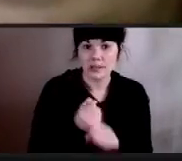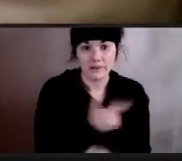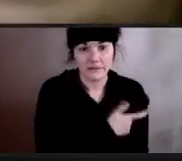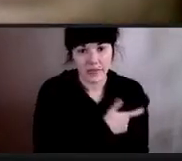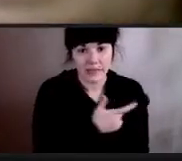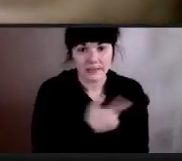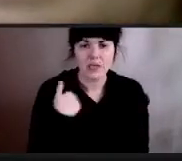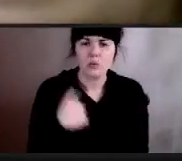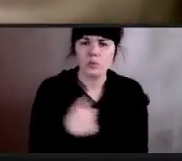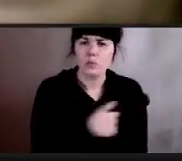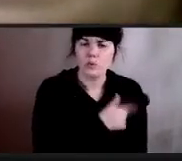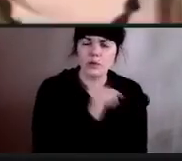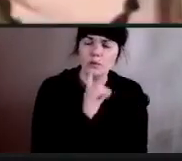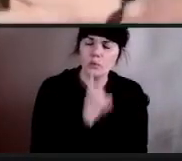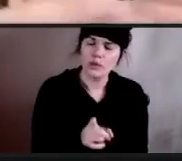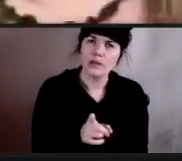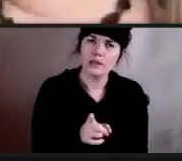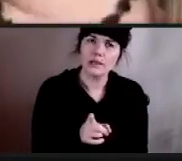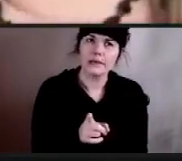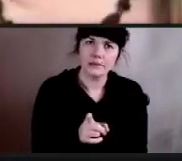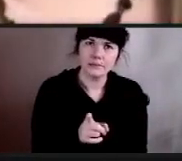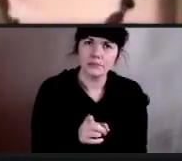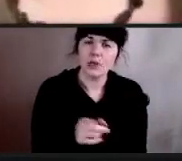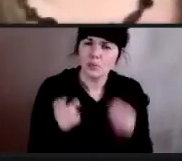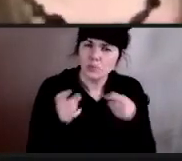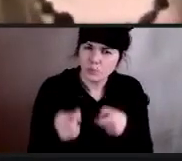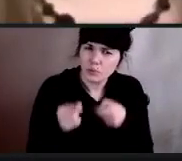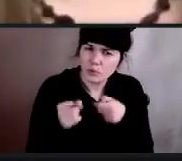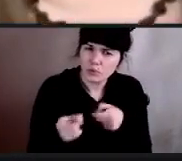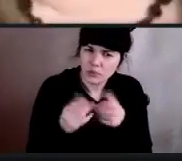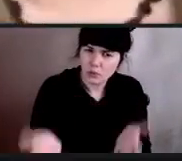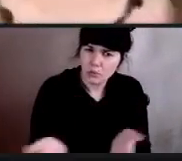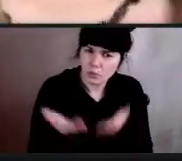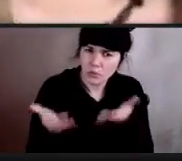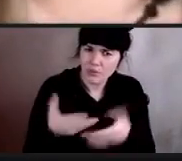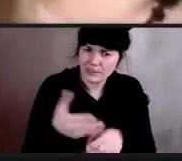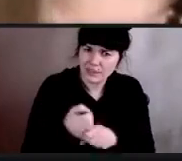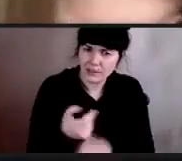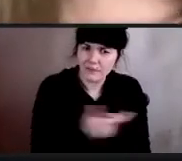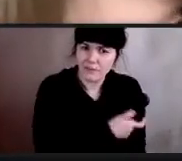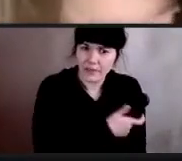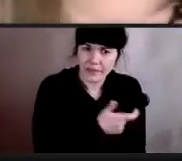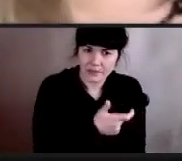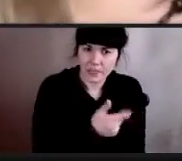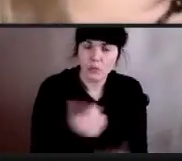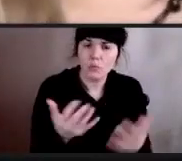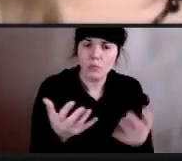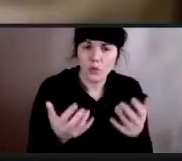to move towards the vaccine so that we can establish the herd immunity.